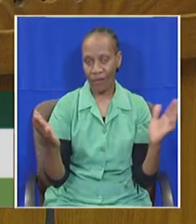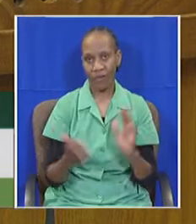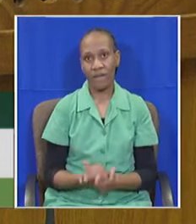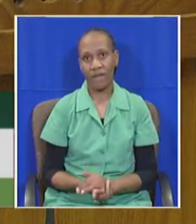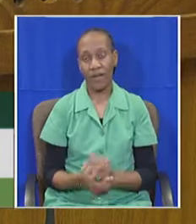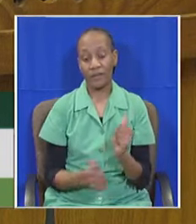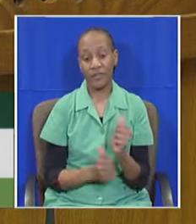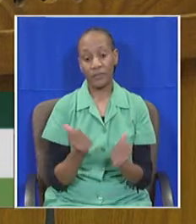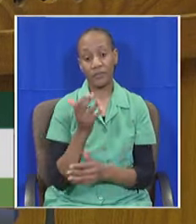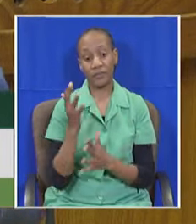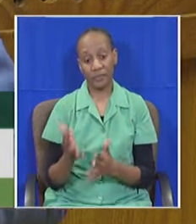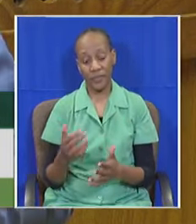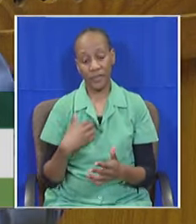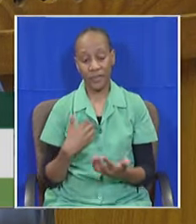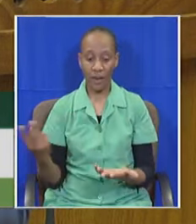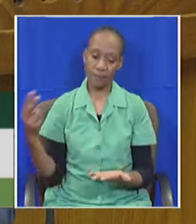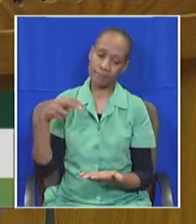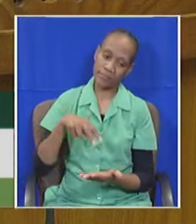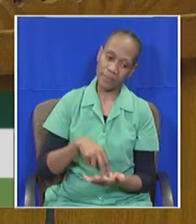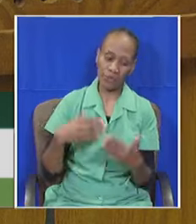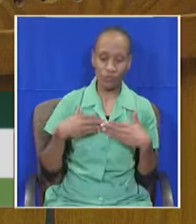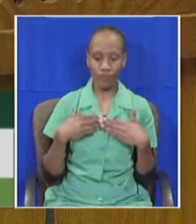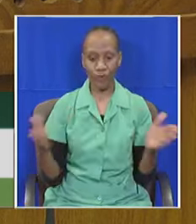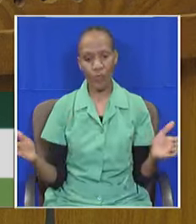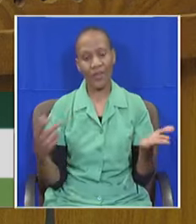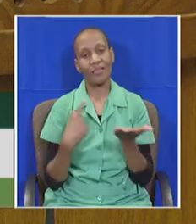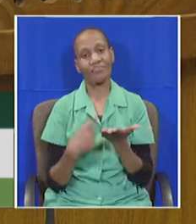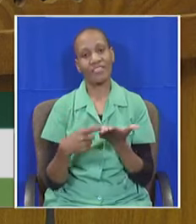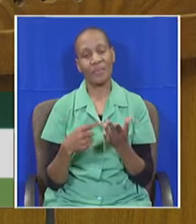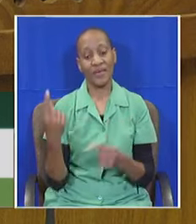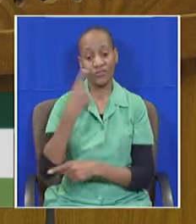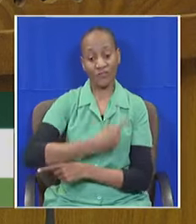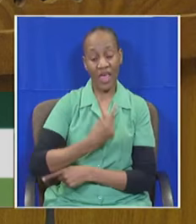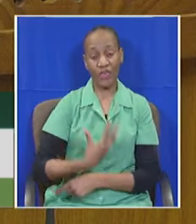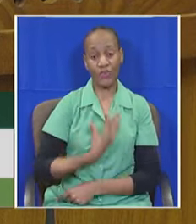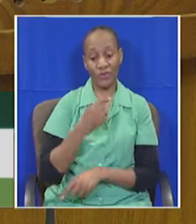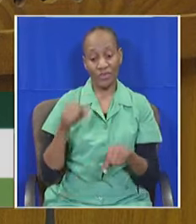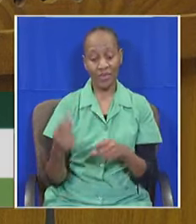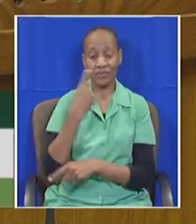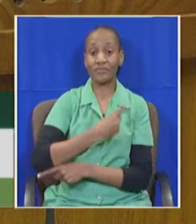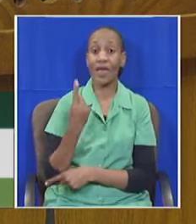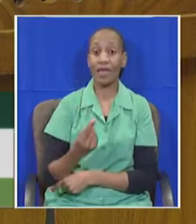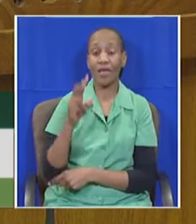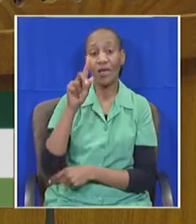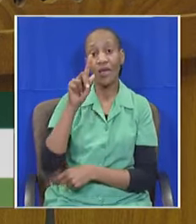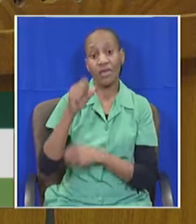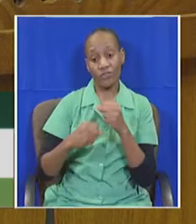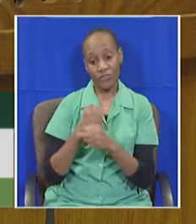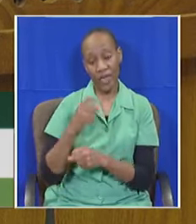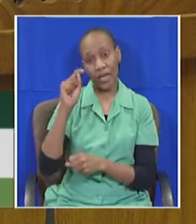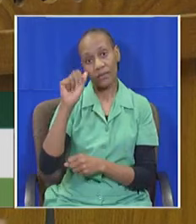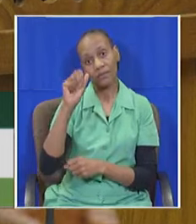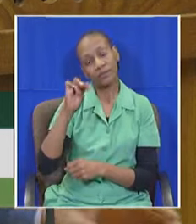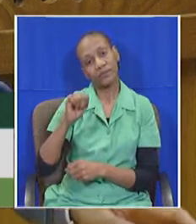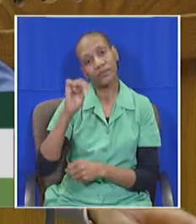Honorable Deputy Speaker, I rise to open this important debate on Youth Day during this year of Oliver Tambo, and when we